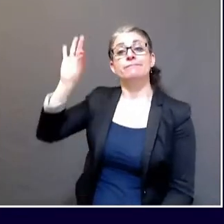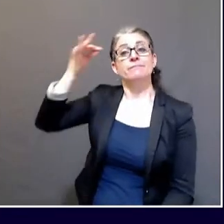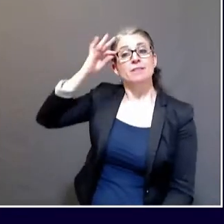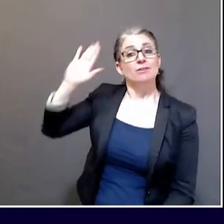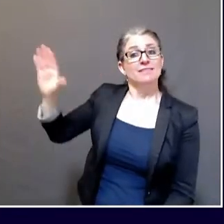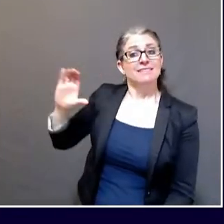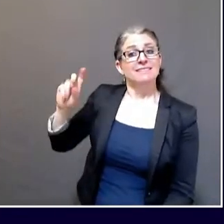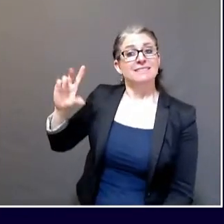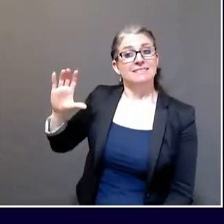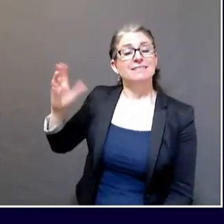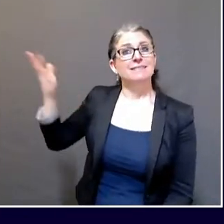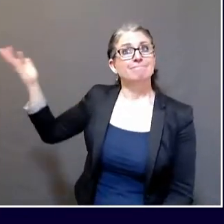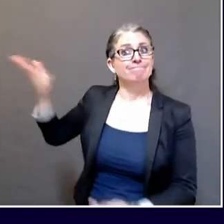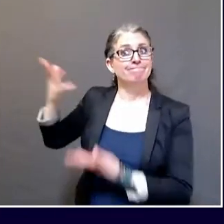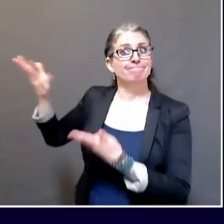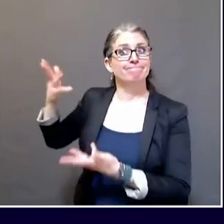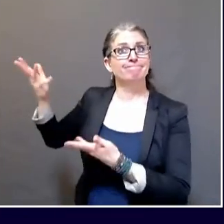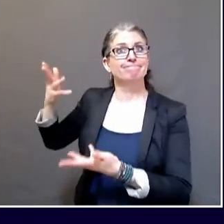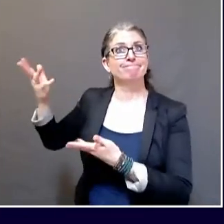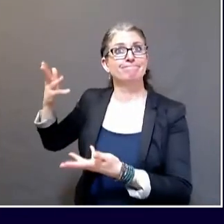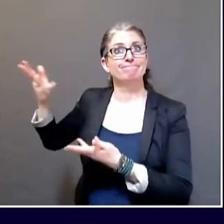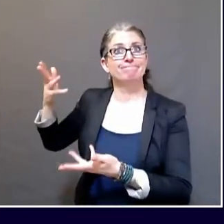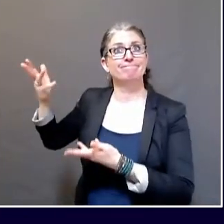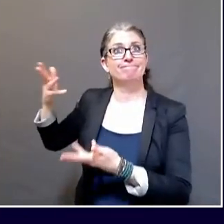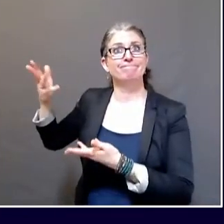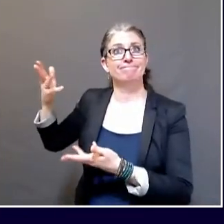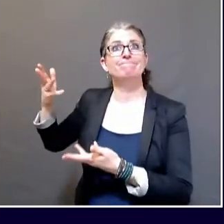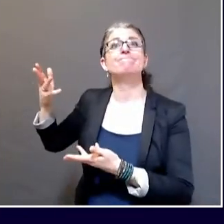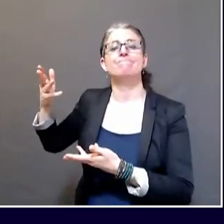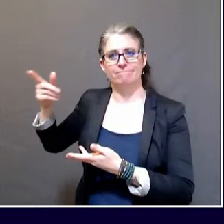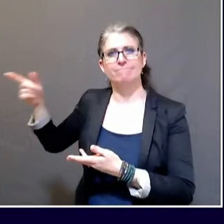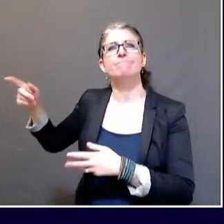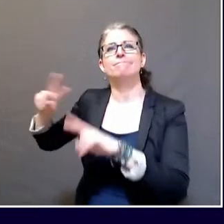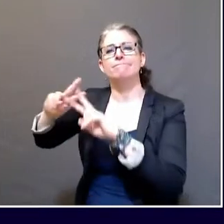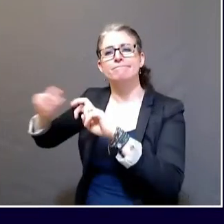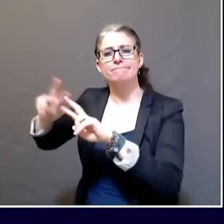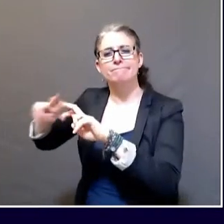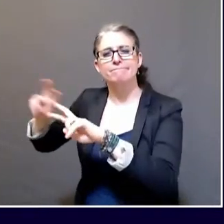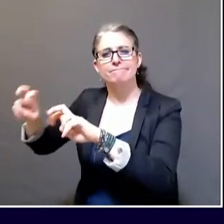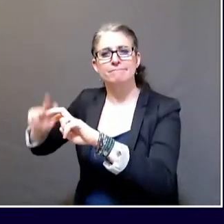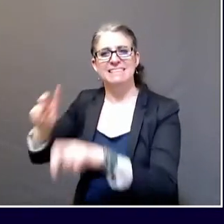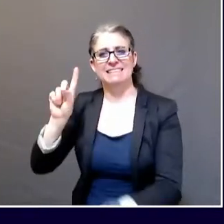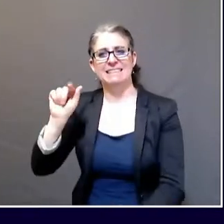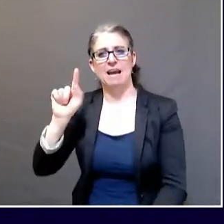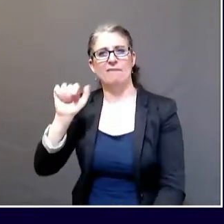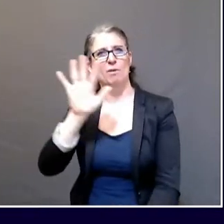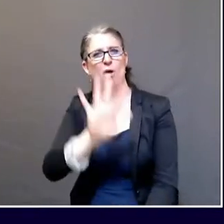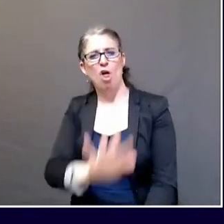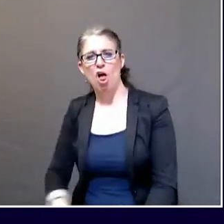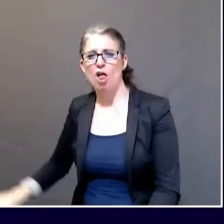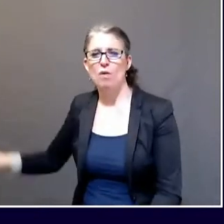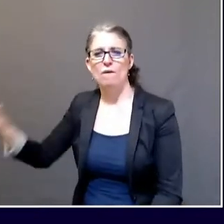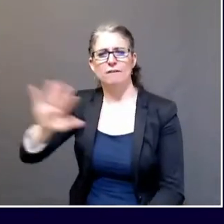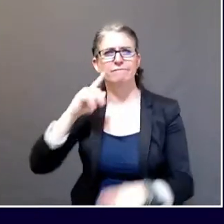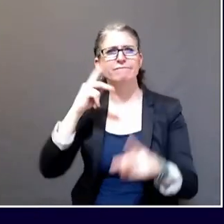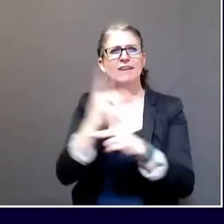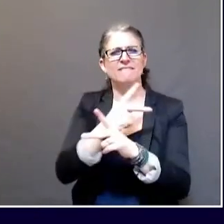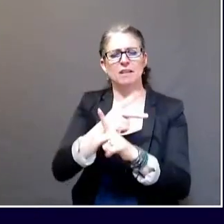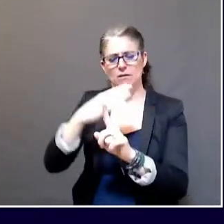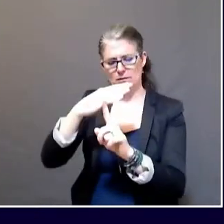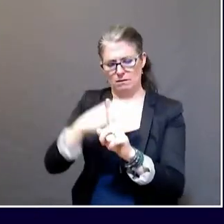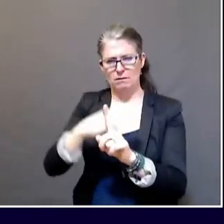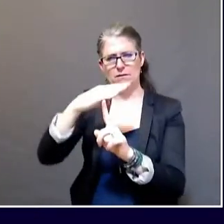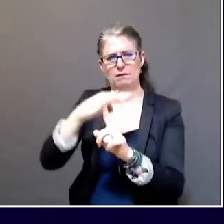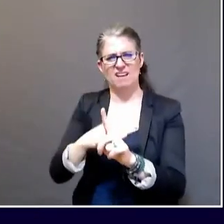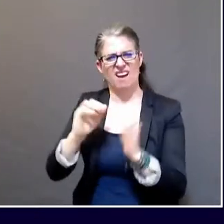the vaccines are viable or not viable. So that leads into my next question, which was that